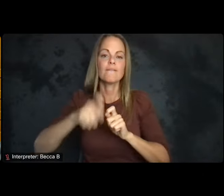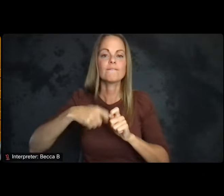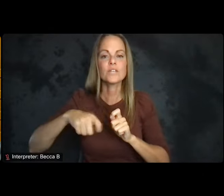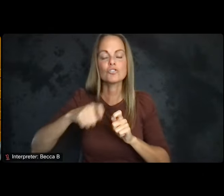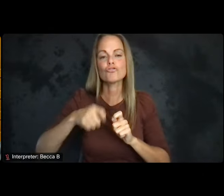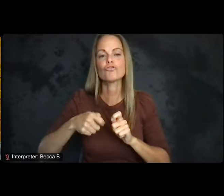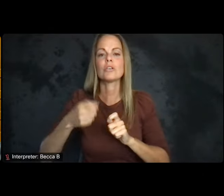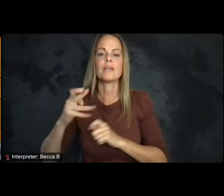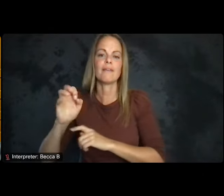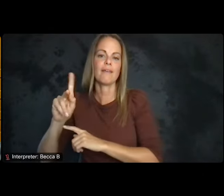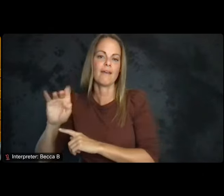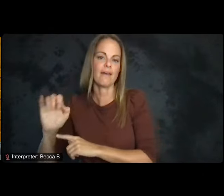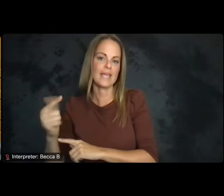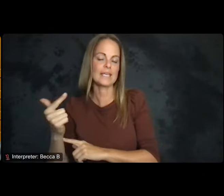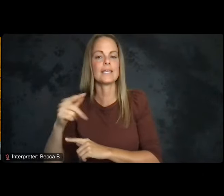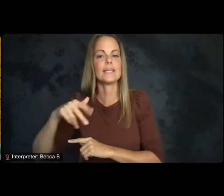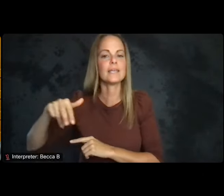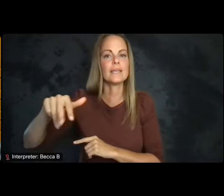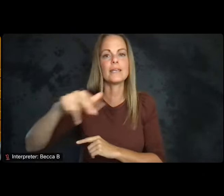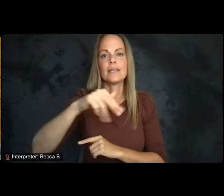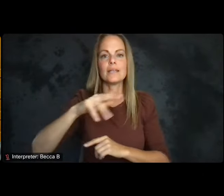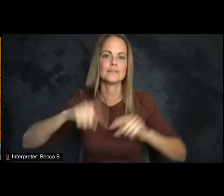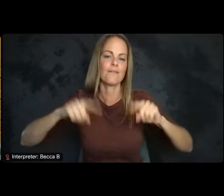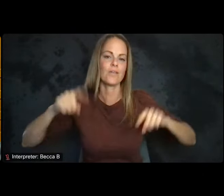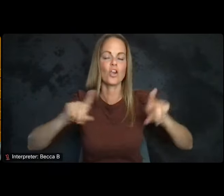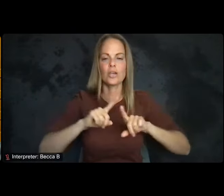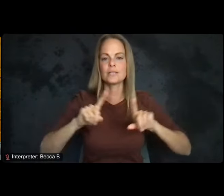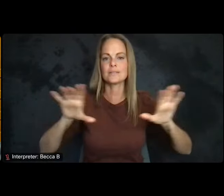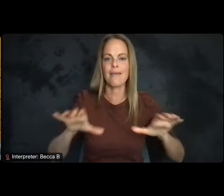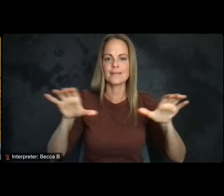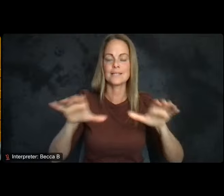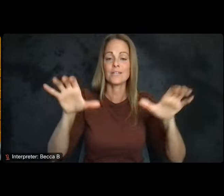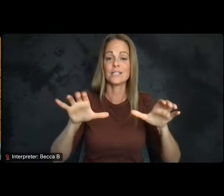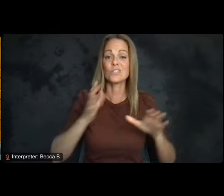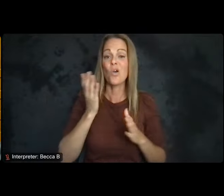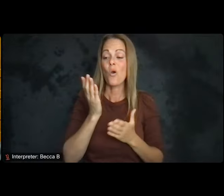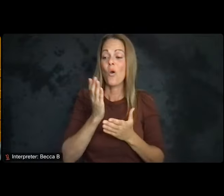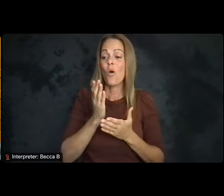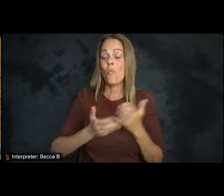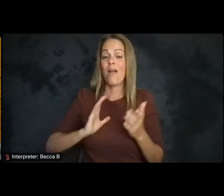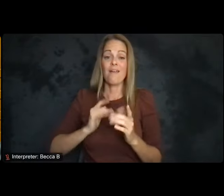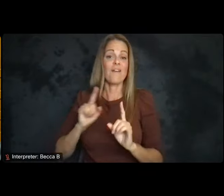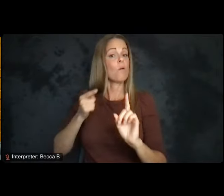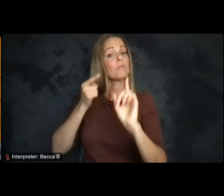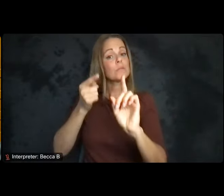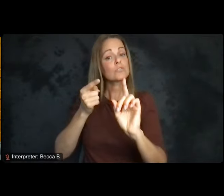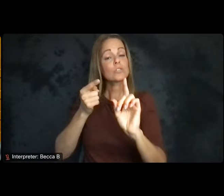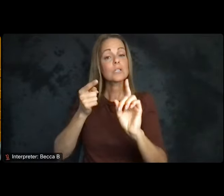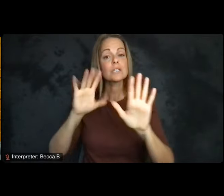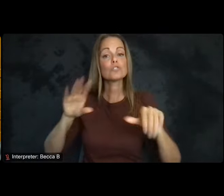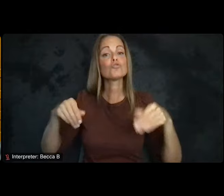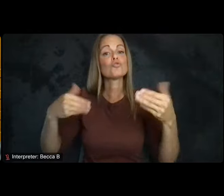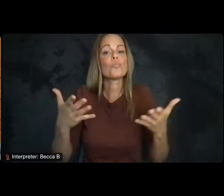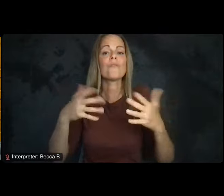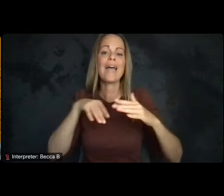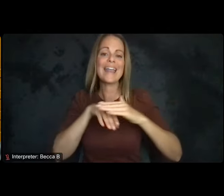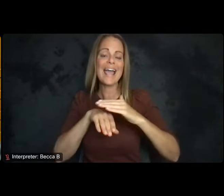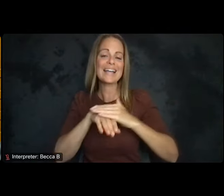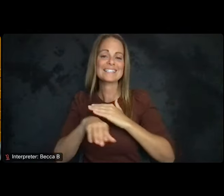various different activities. So as part of the mission of the agency, we are supposed to provide access to the